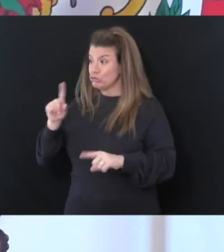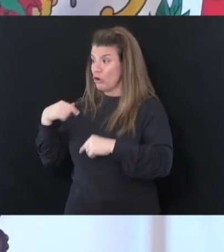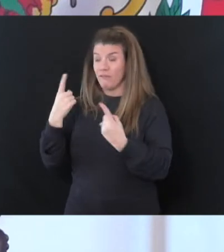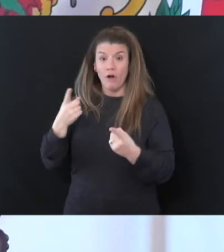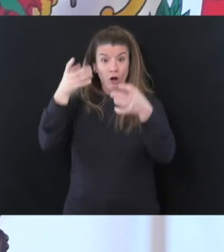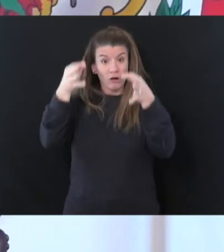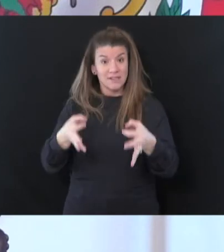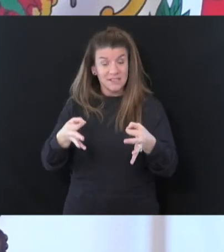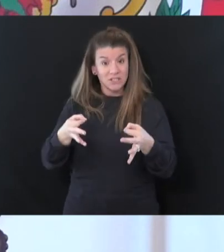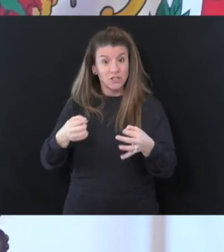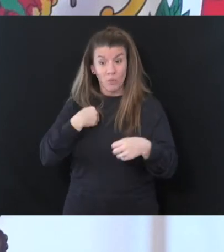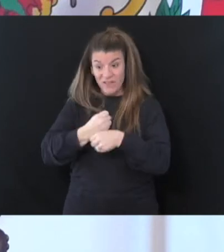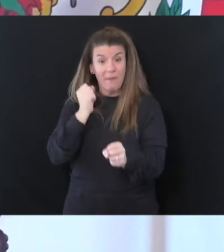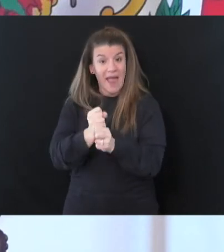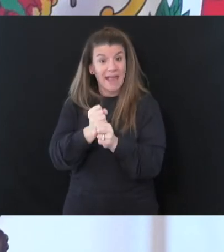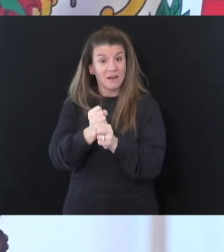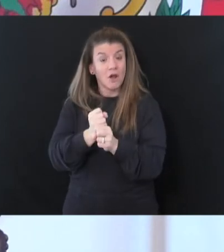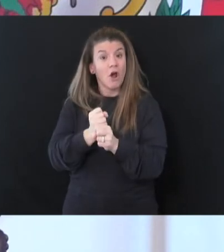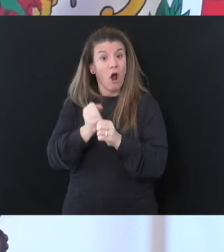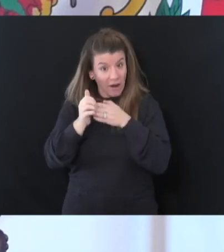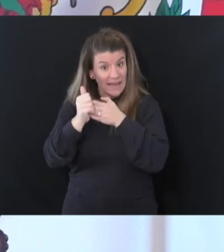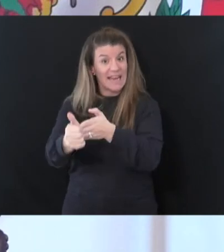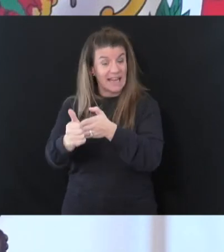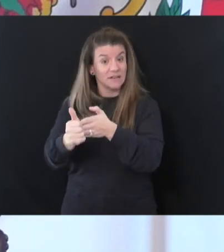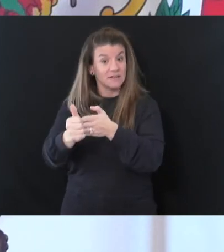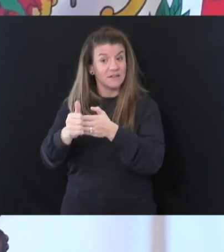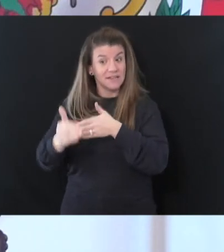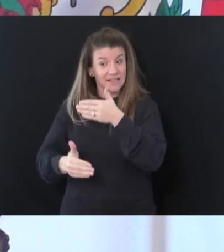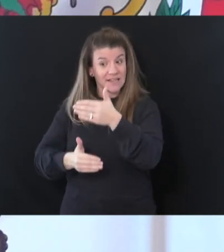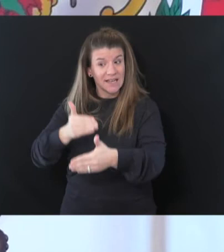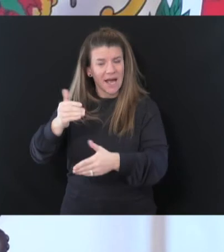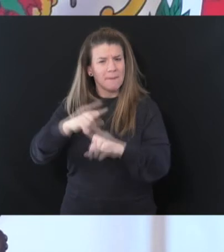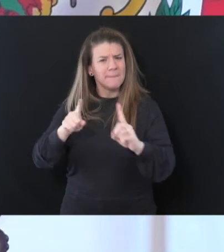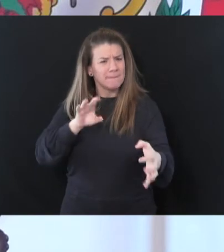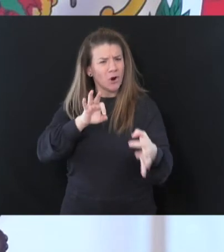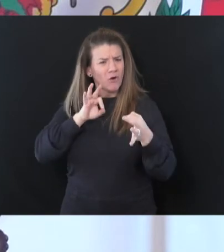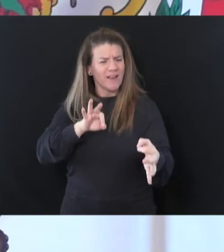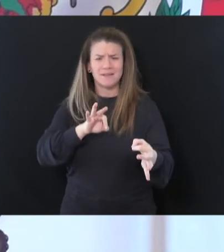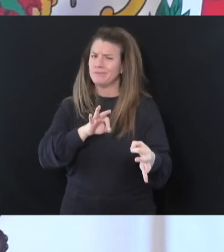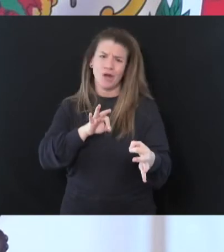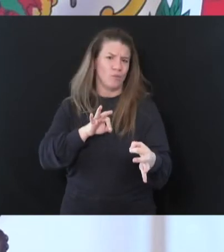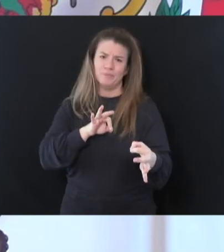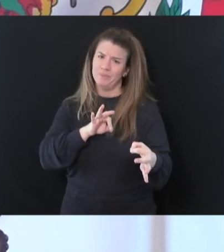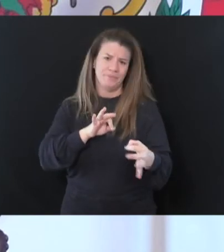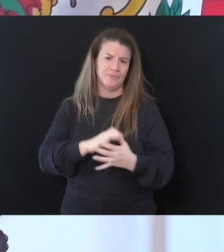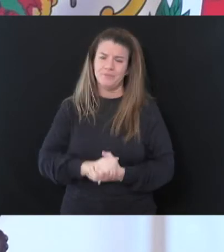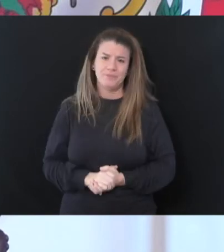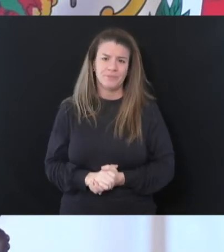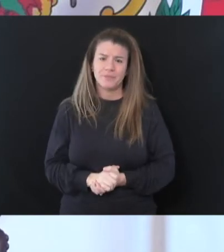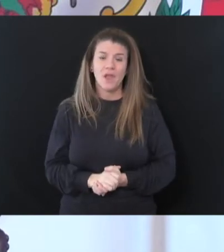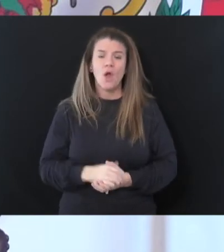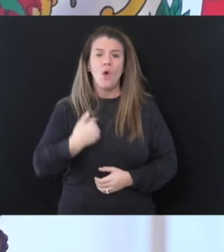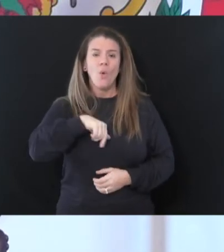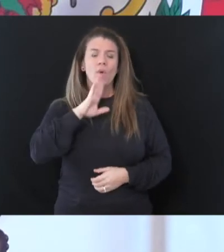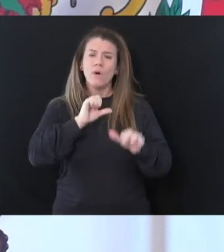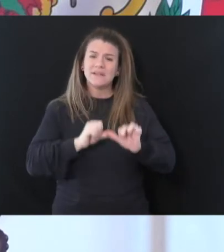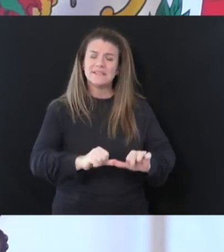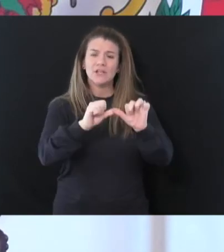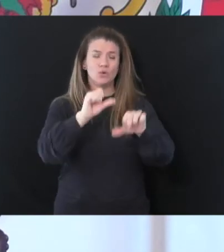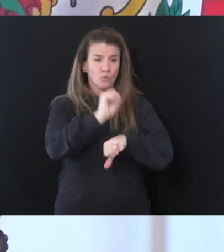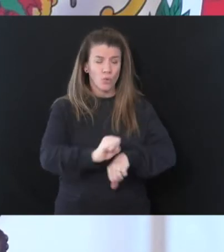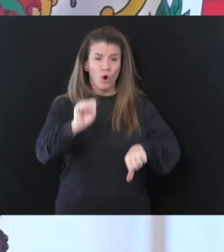are leading the nation, but they're not perfect. And we will continue to work and